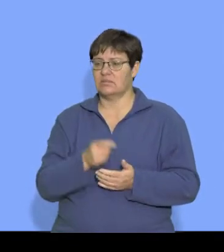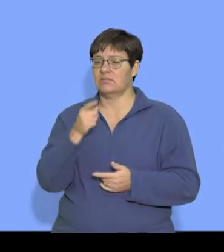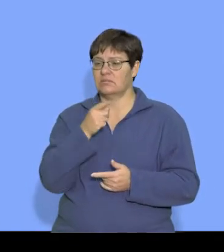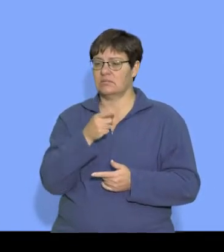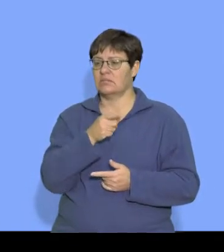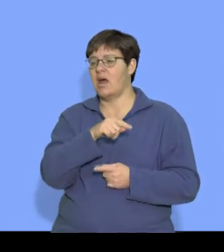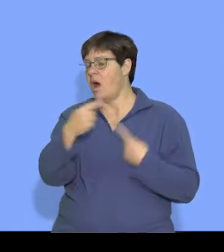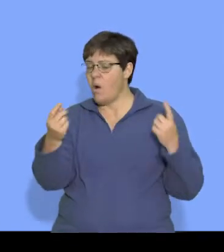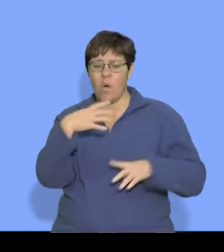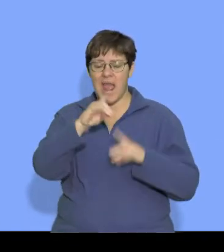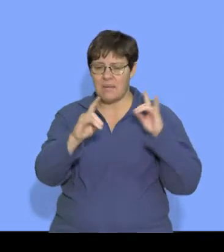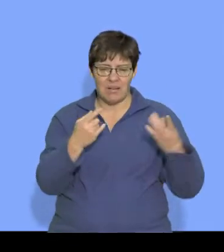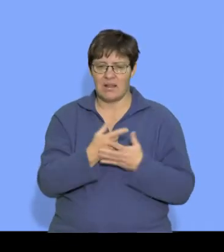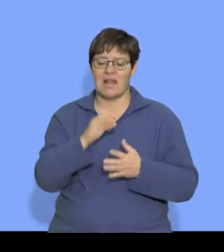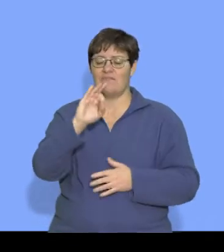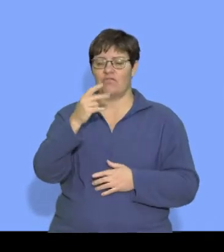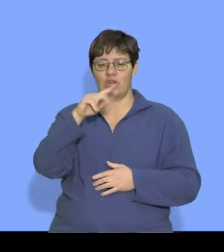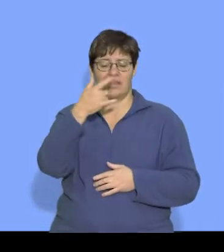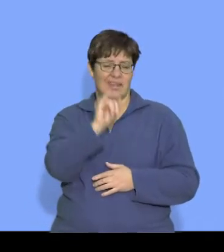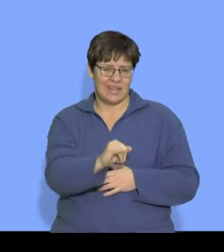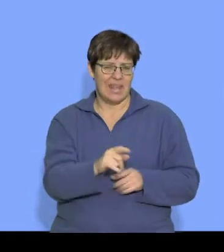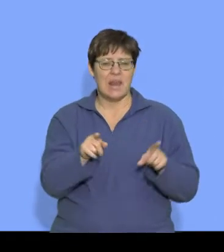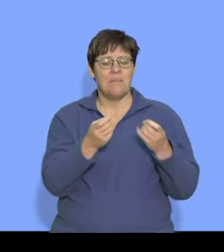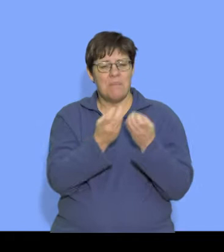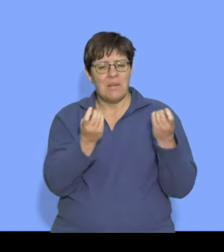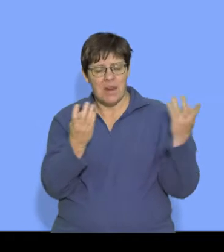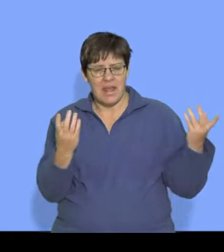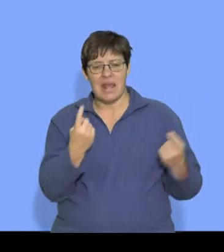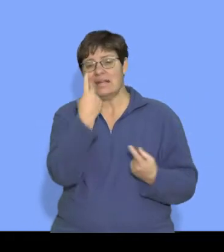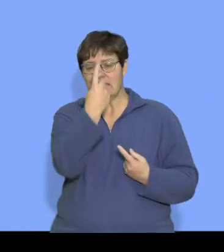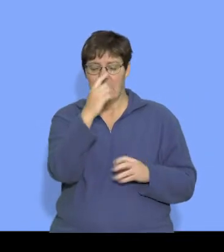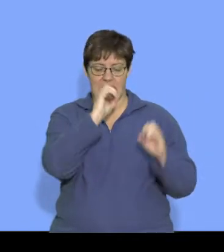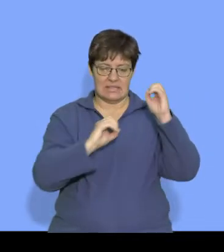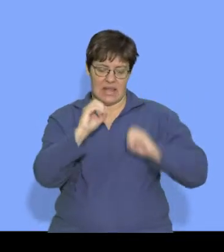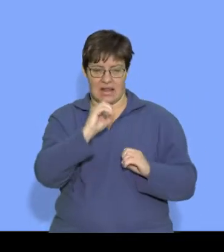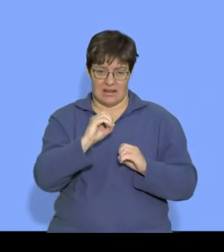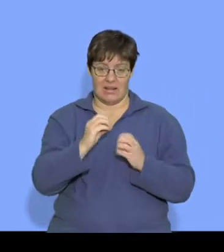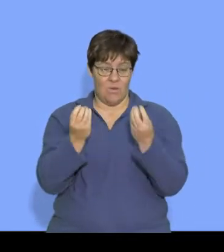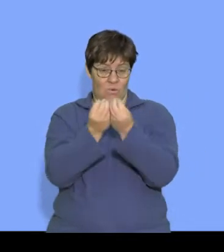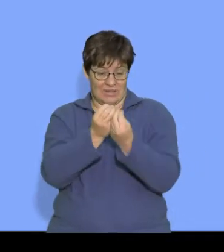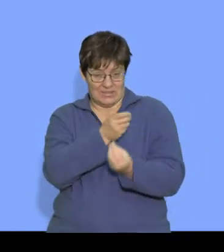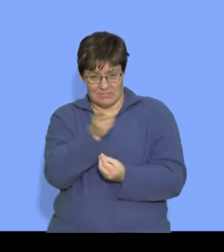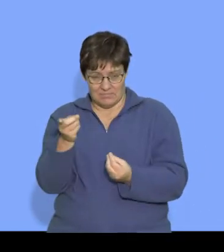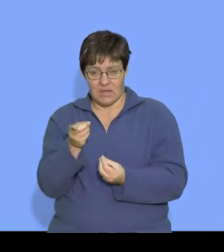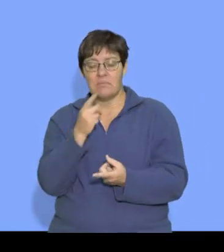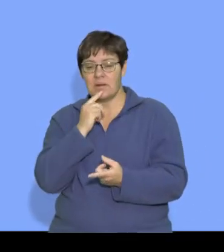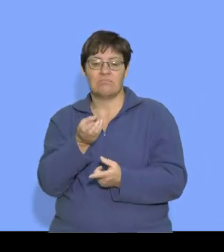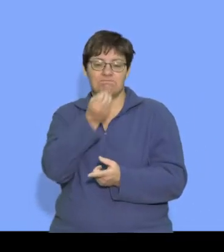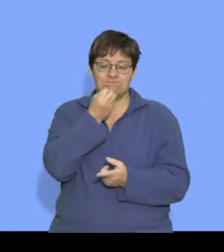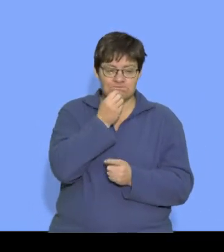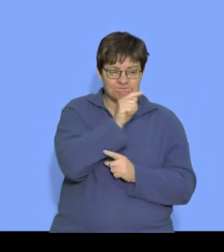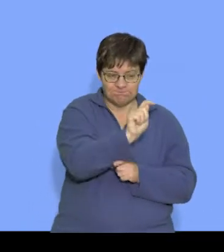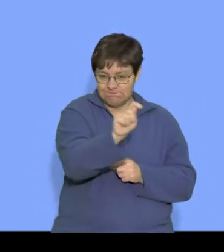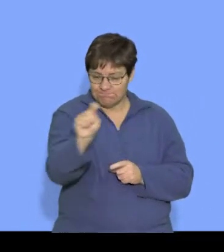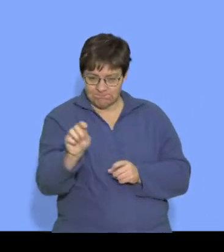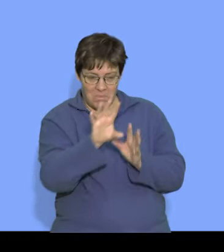all animals and fungi, as well as many single-cell organisms that are able to engulf and